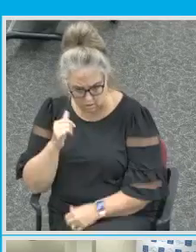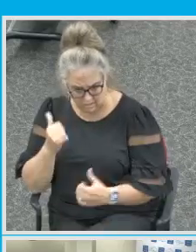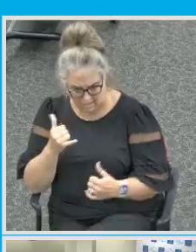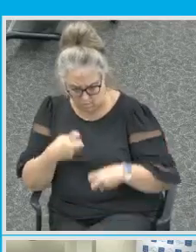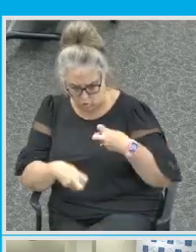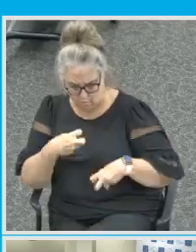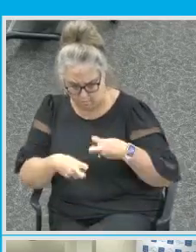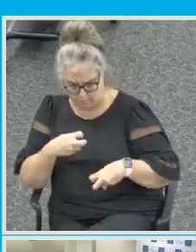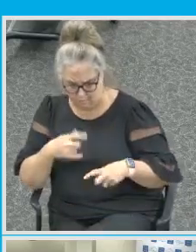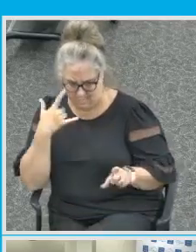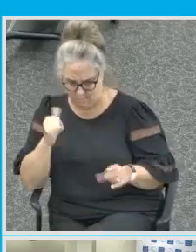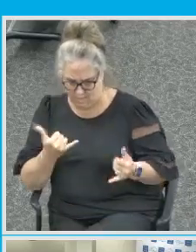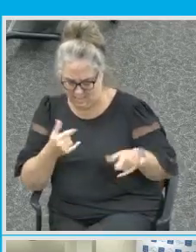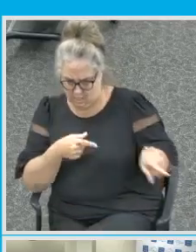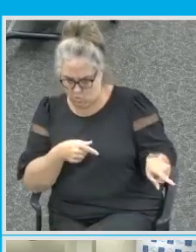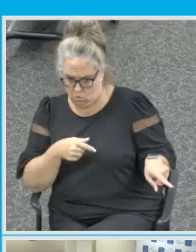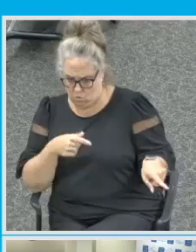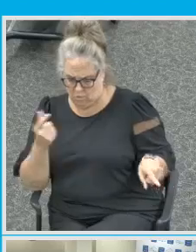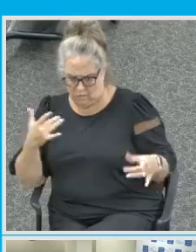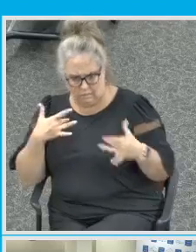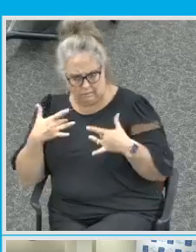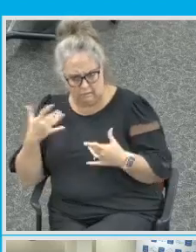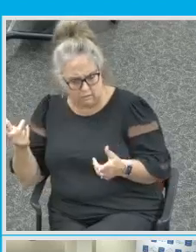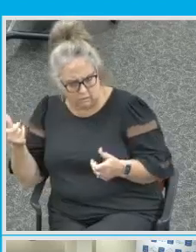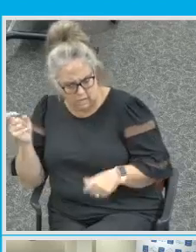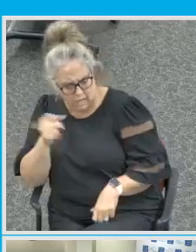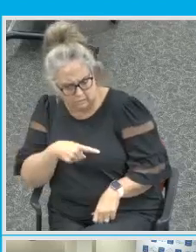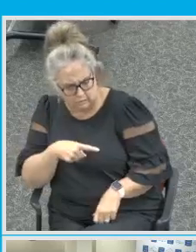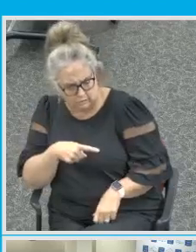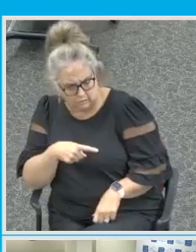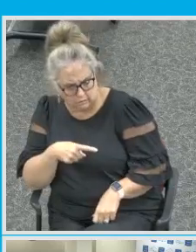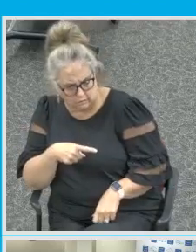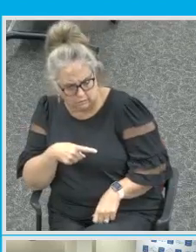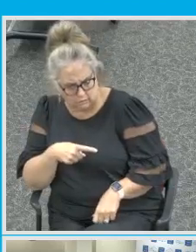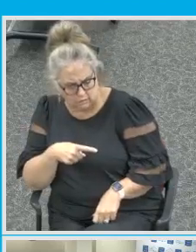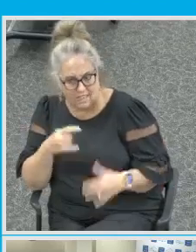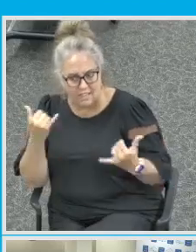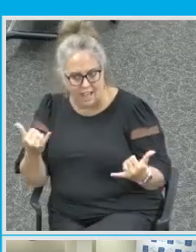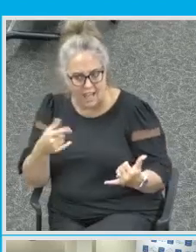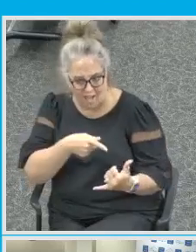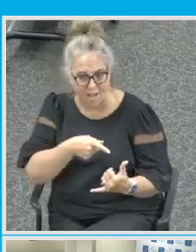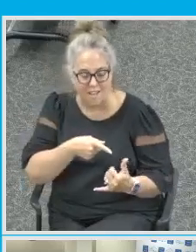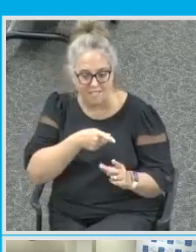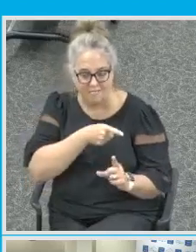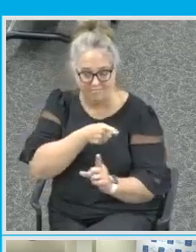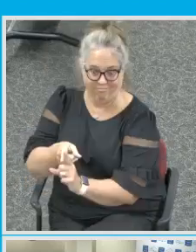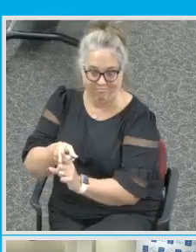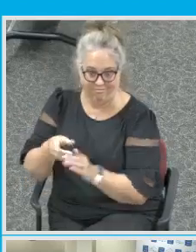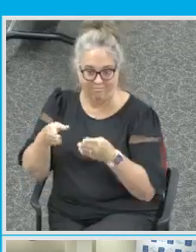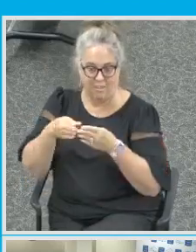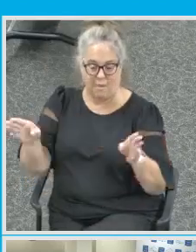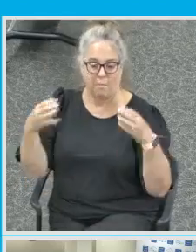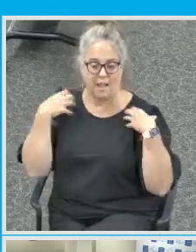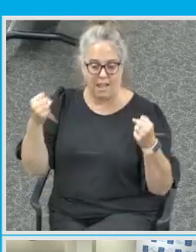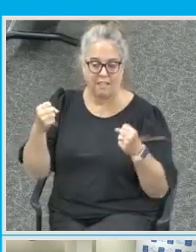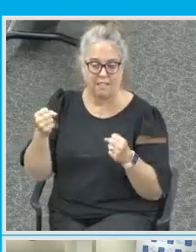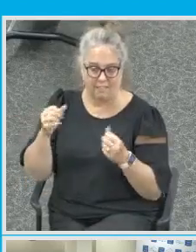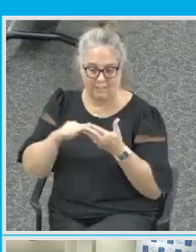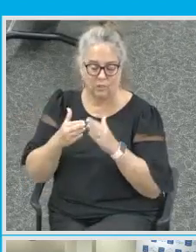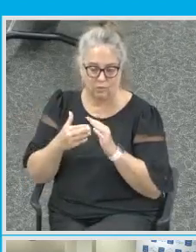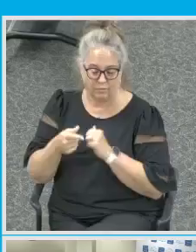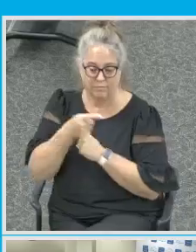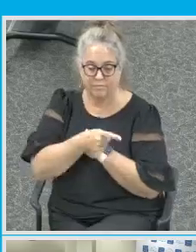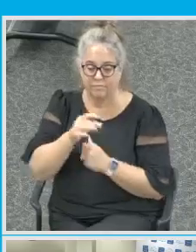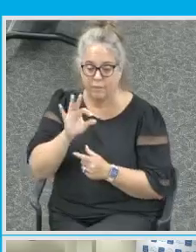However, it's not only a public health issue, but something where the city of Fresno, Fresno